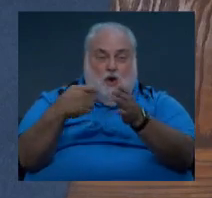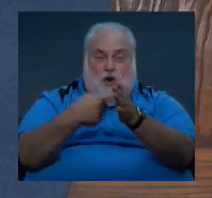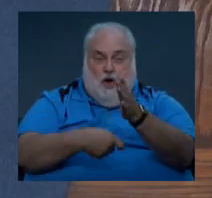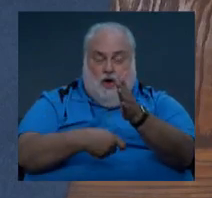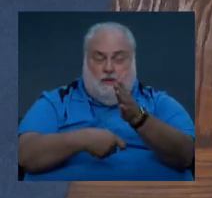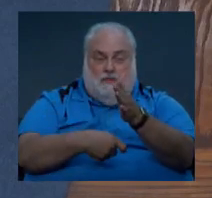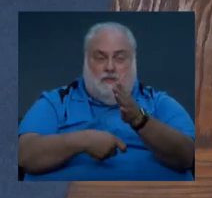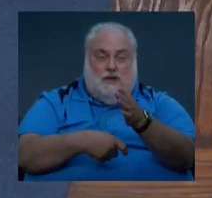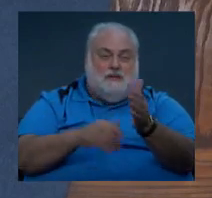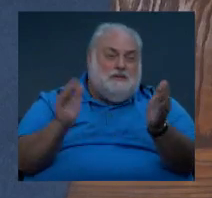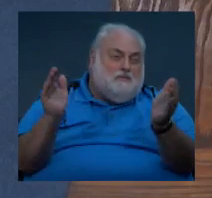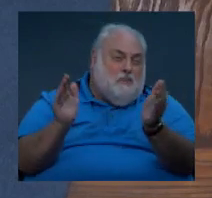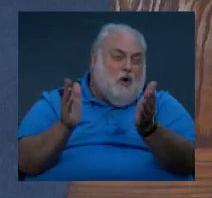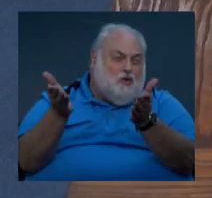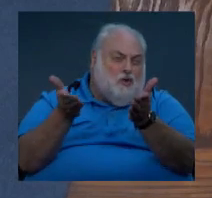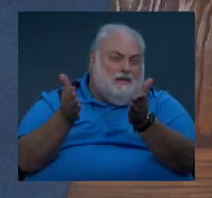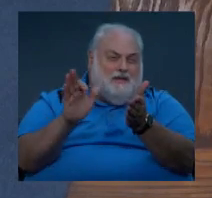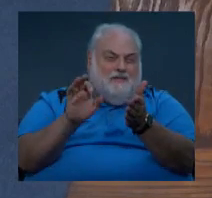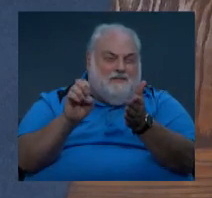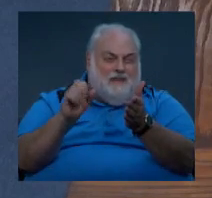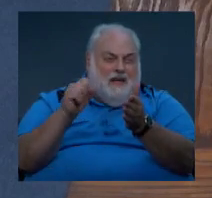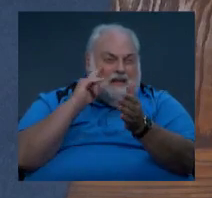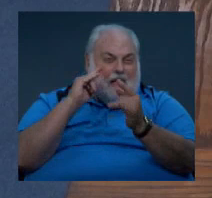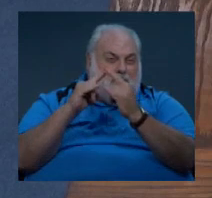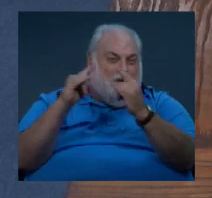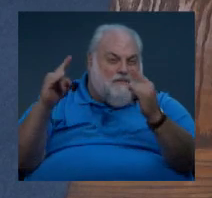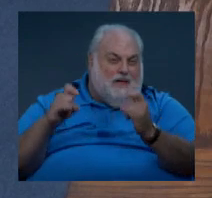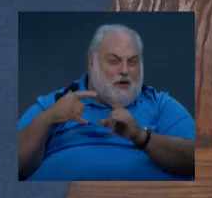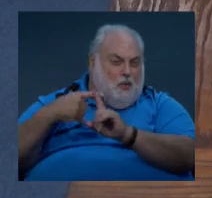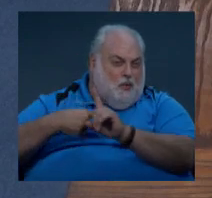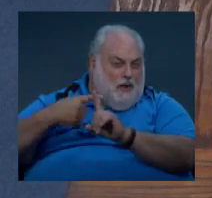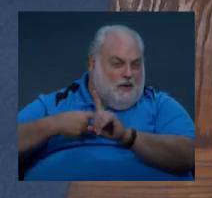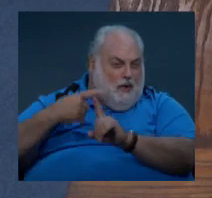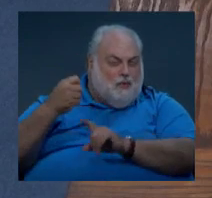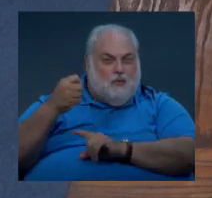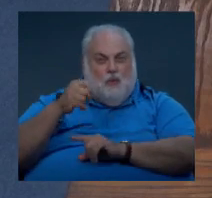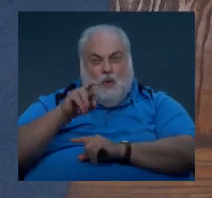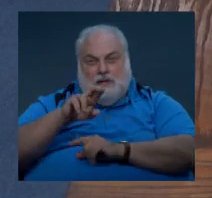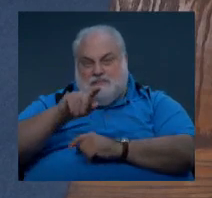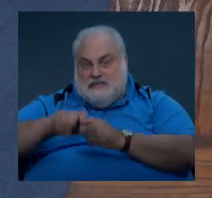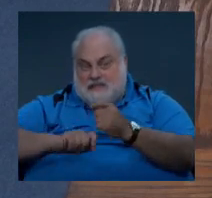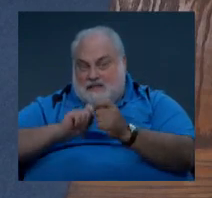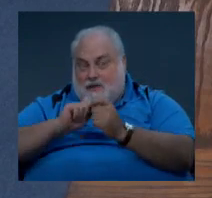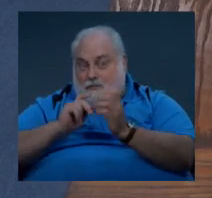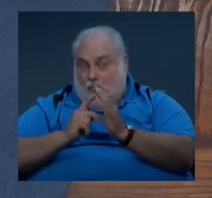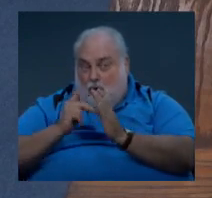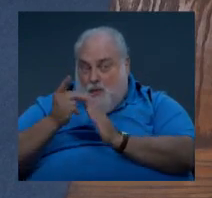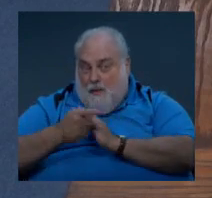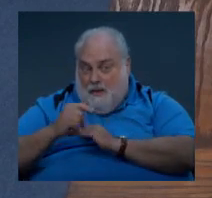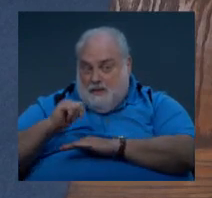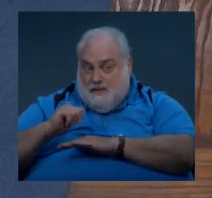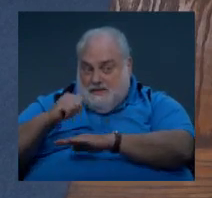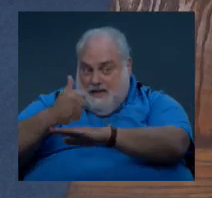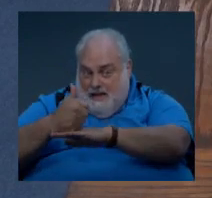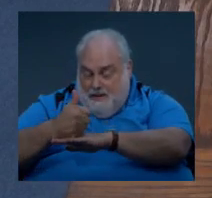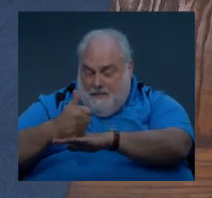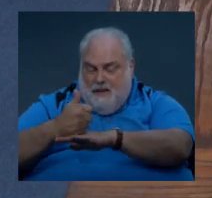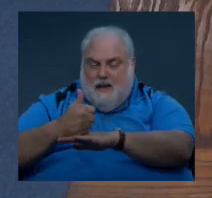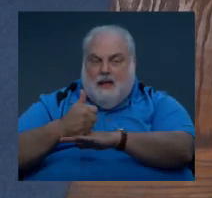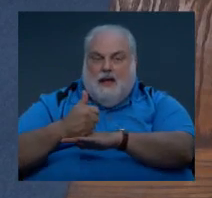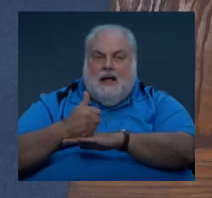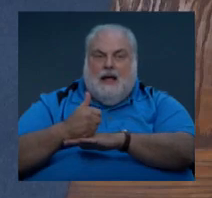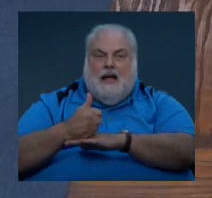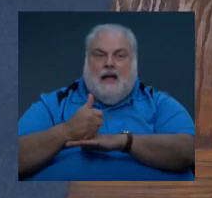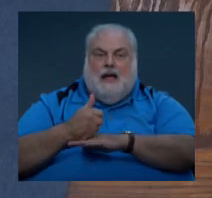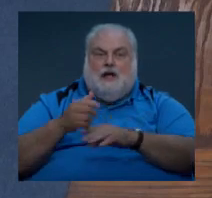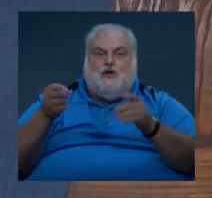are some small service fees for things like pavilion rentals or for specific programming, and I believe